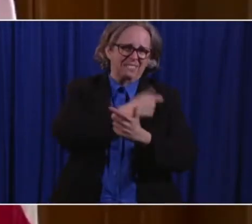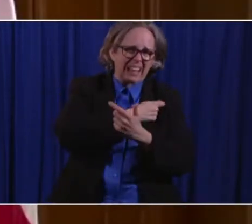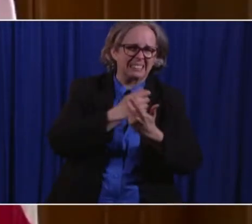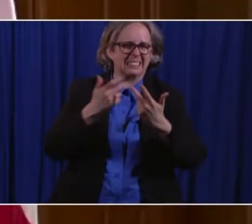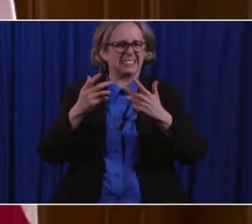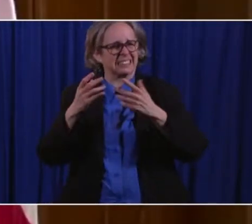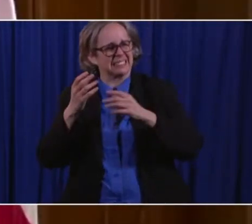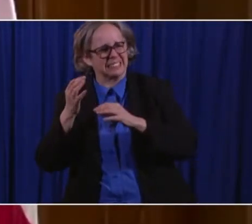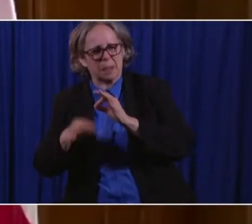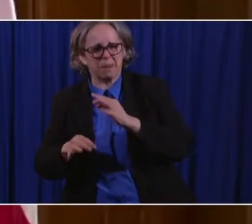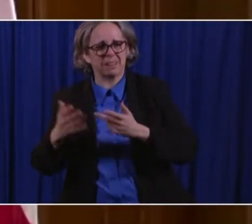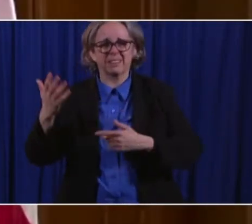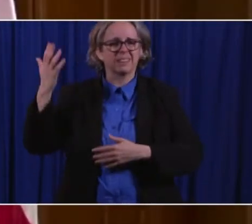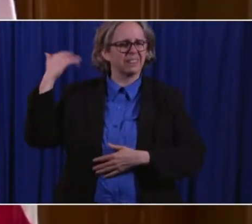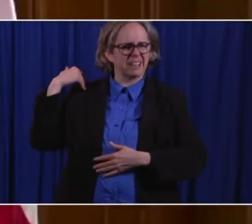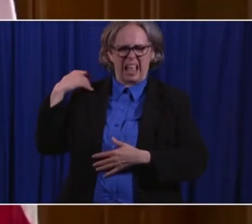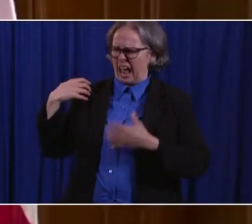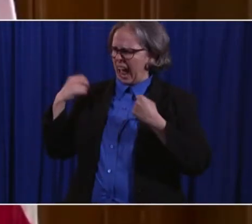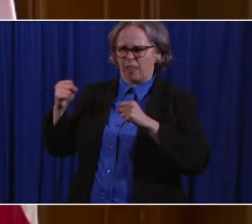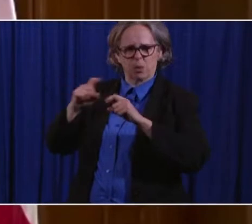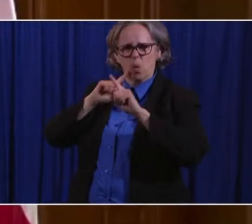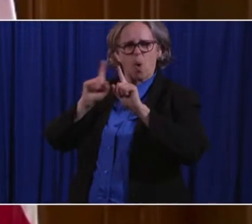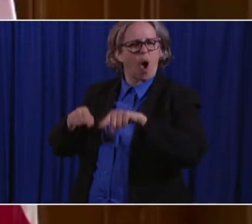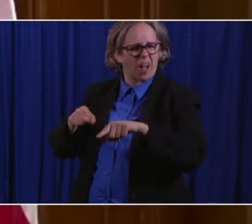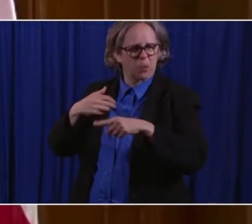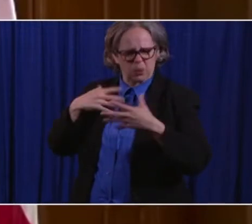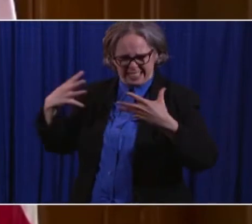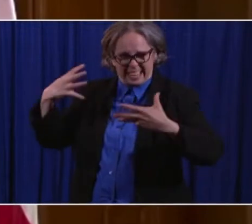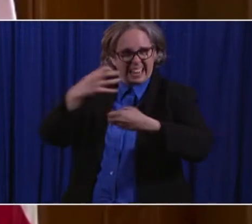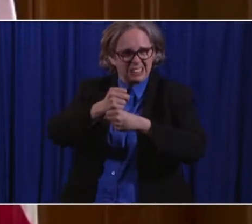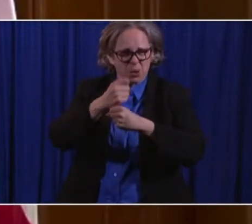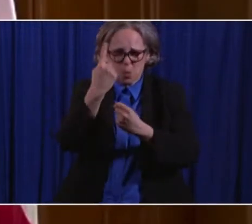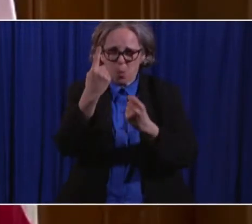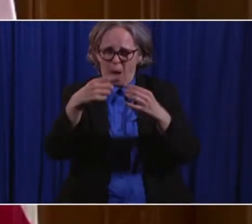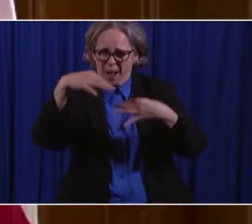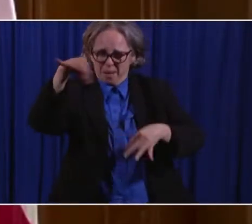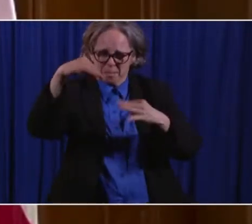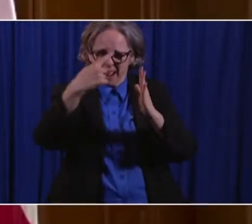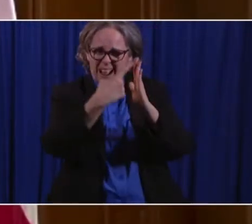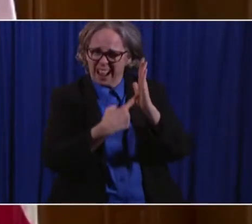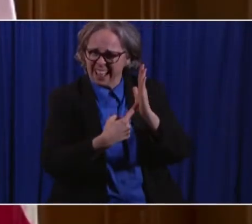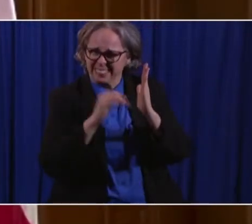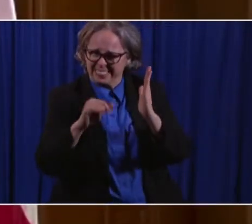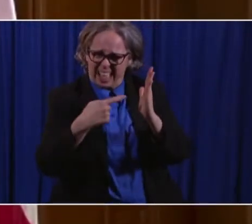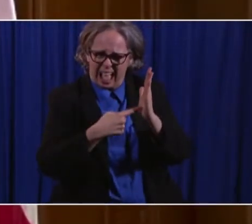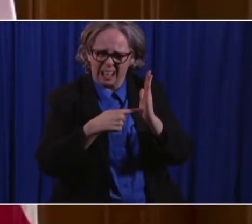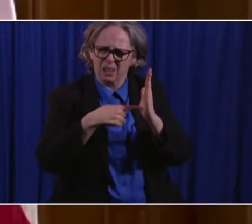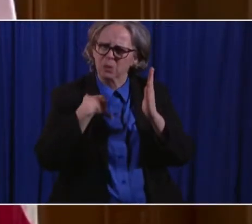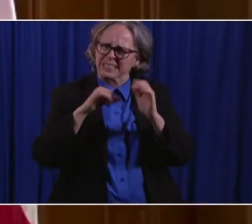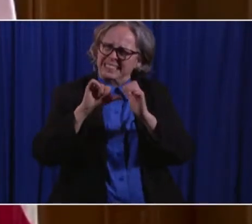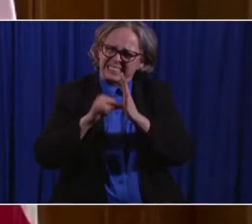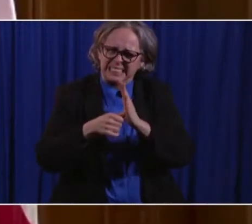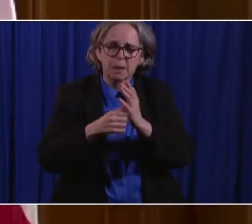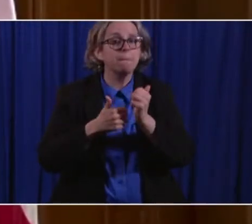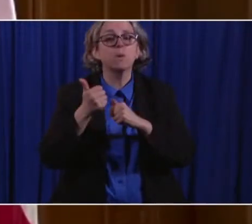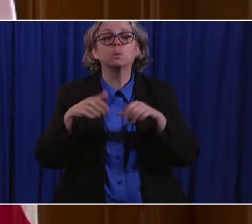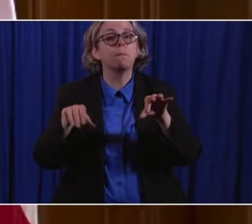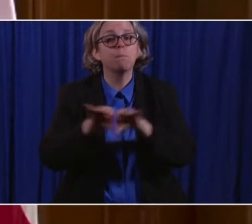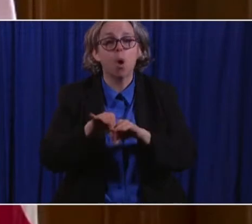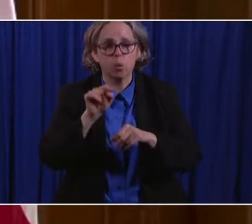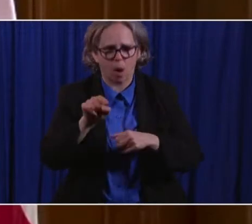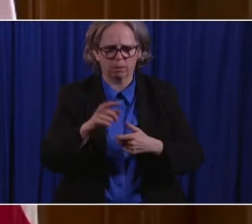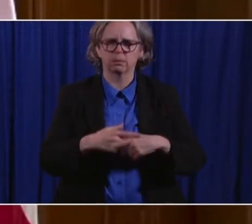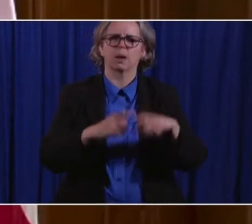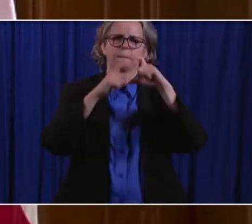We try to really put a focus on what matters most. What matters most, we've learned, is wearing the mask, keeping